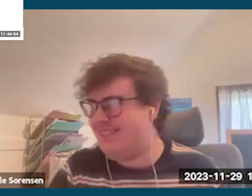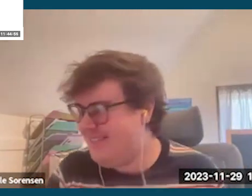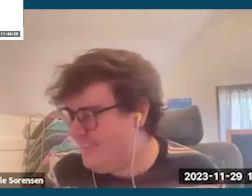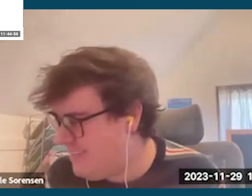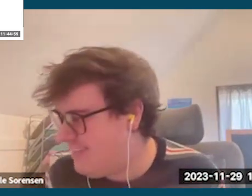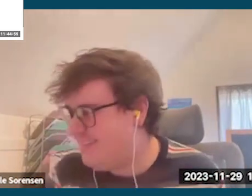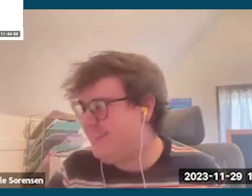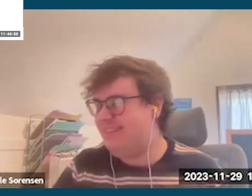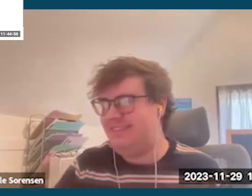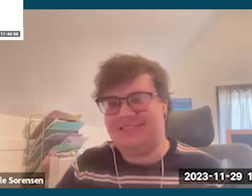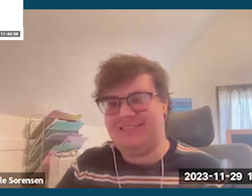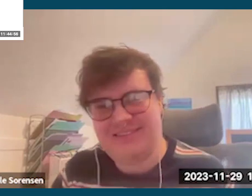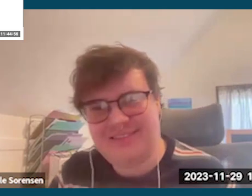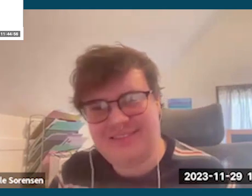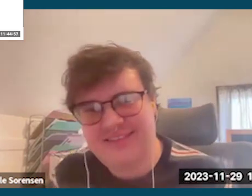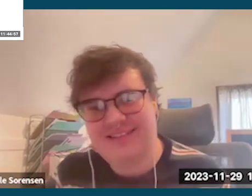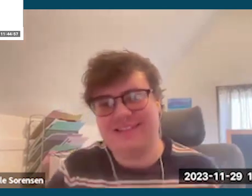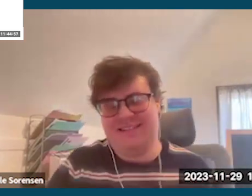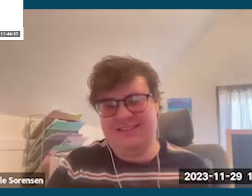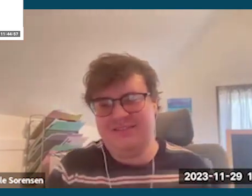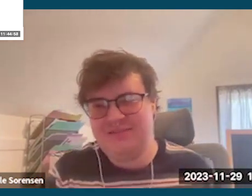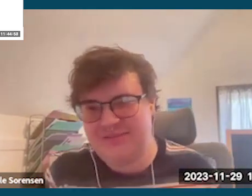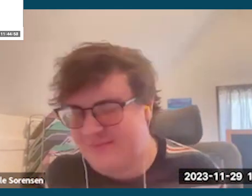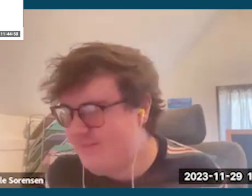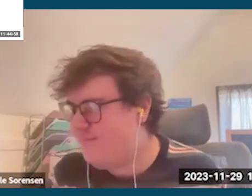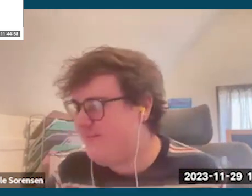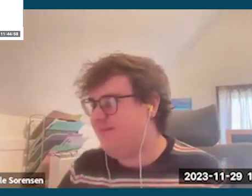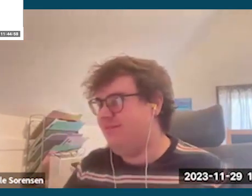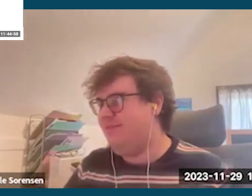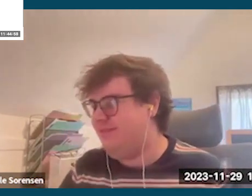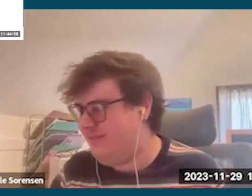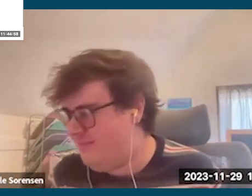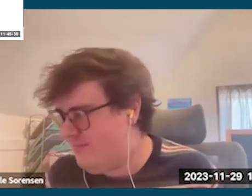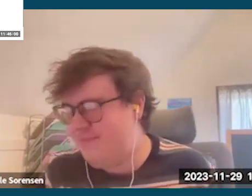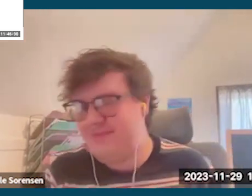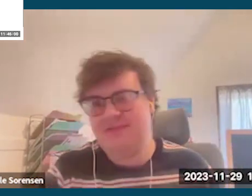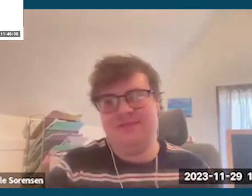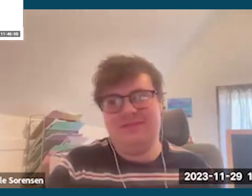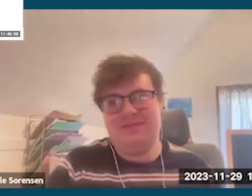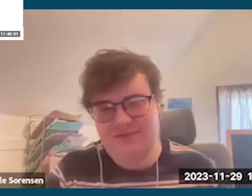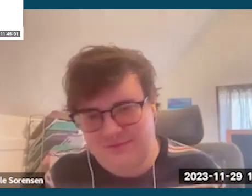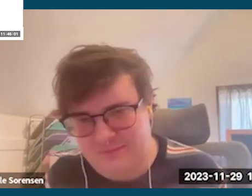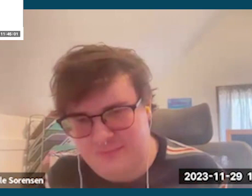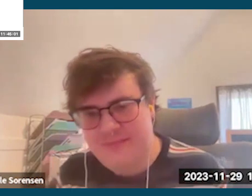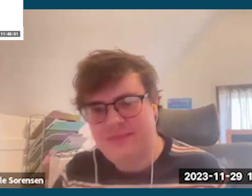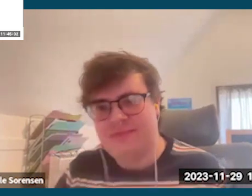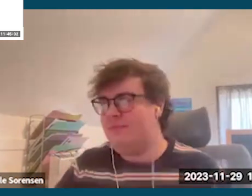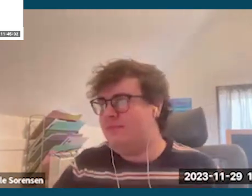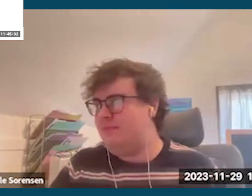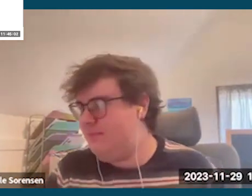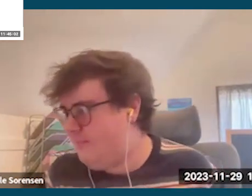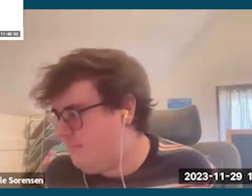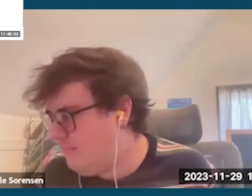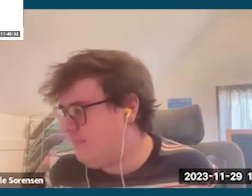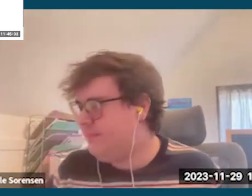The most consistent way for a follow-up appointment to happen is if someone can come into the room to make the appointment or come bring me